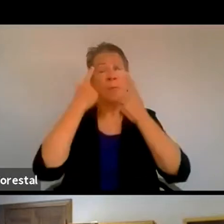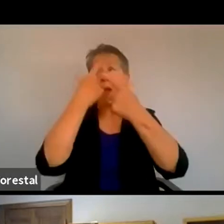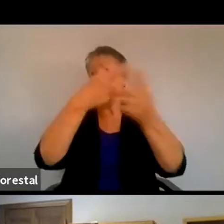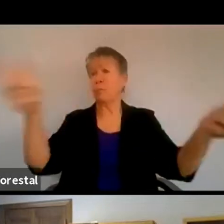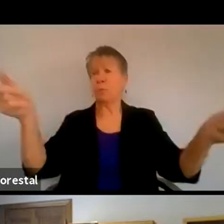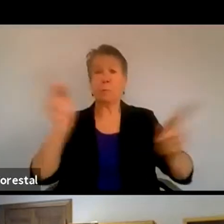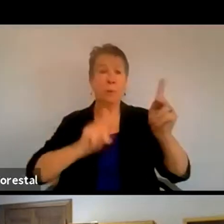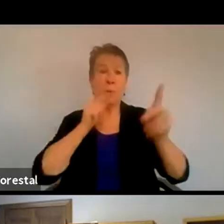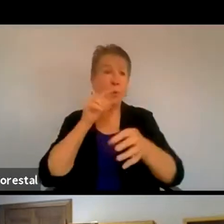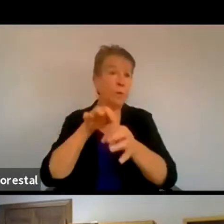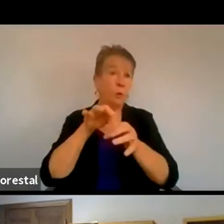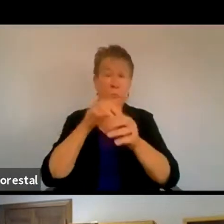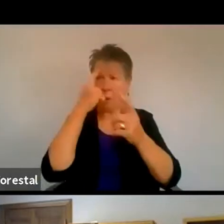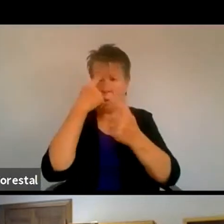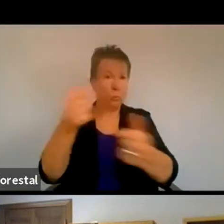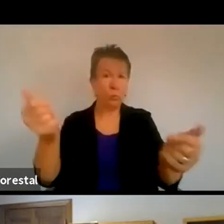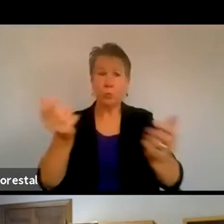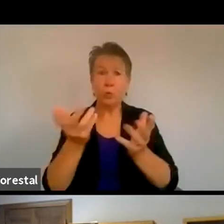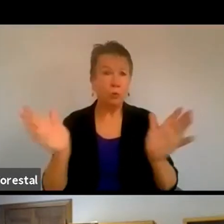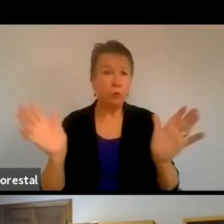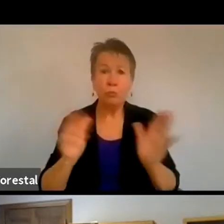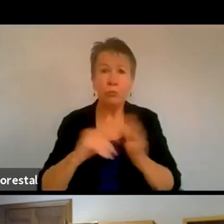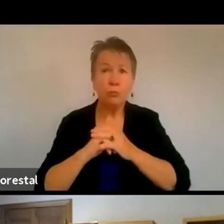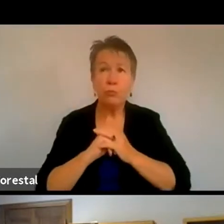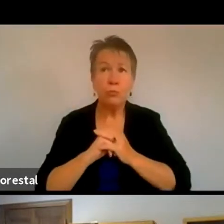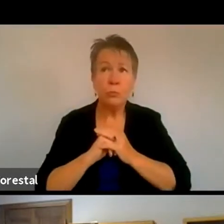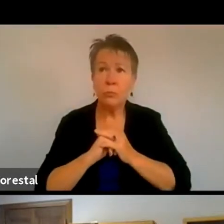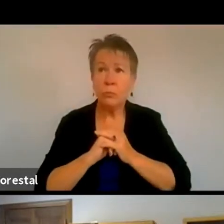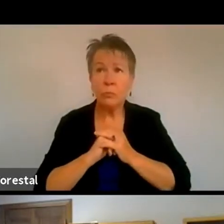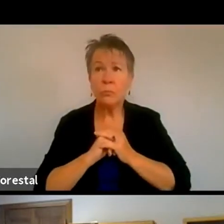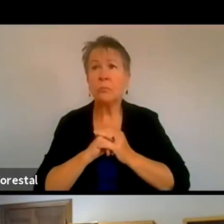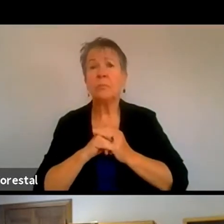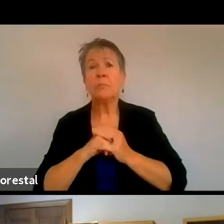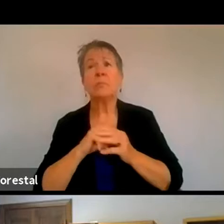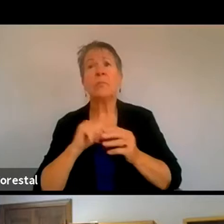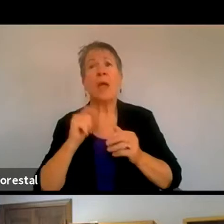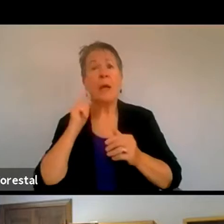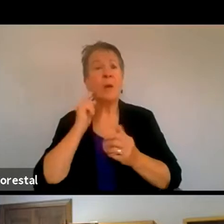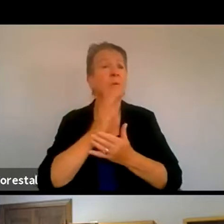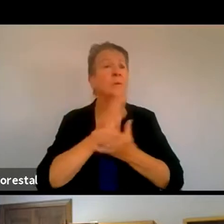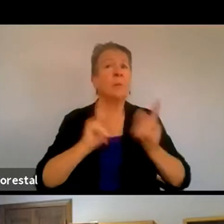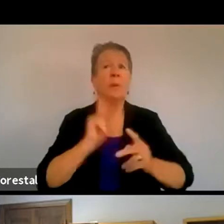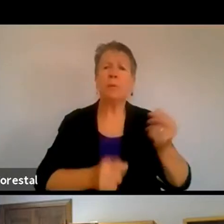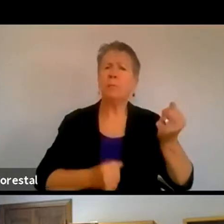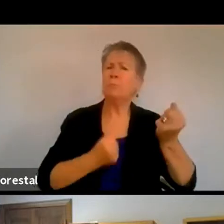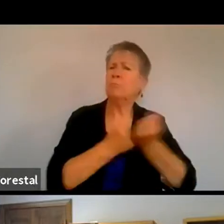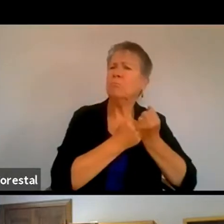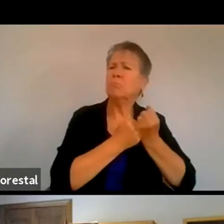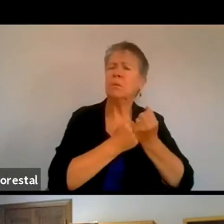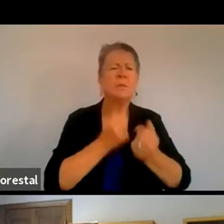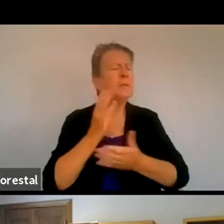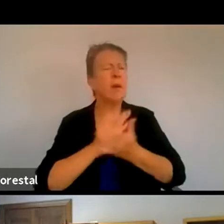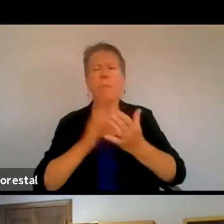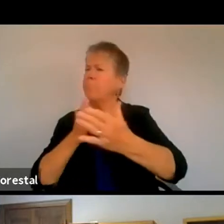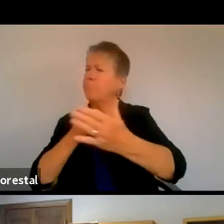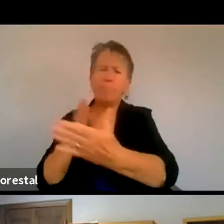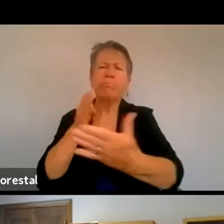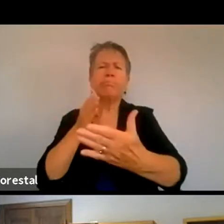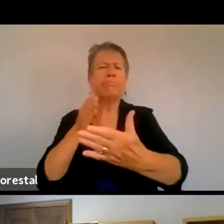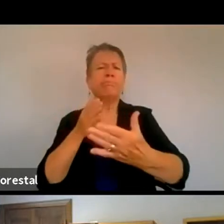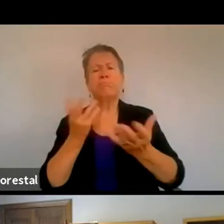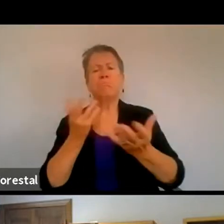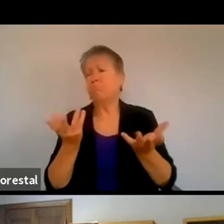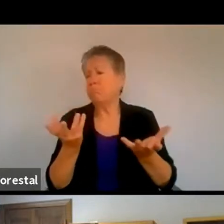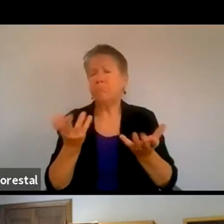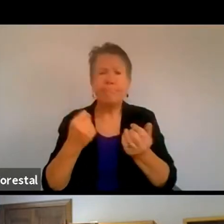there's passion, I know, on both sides of it. This is one where I haven't had the level of passion as